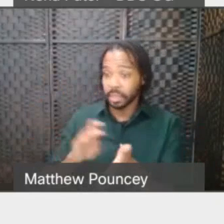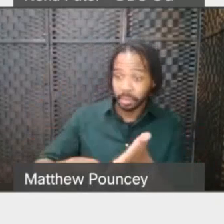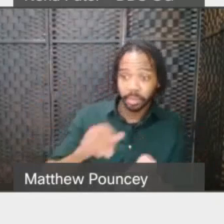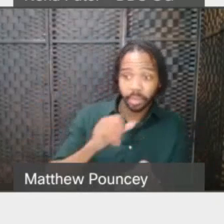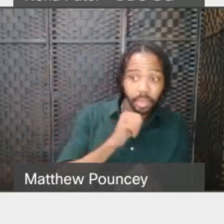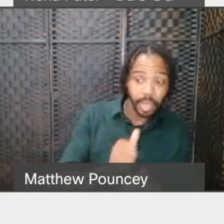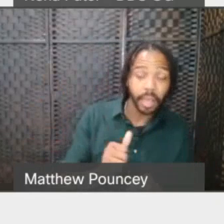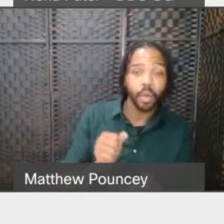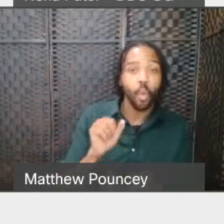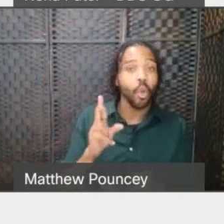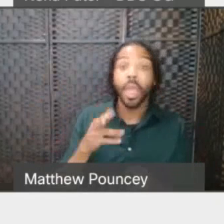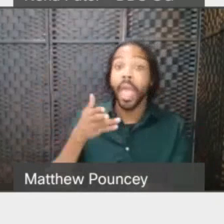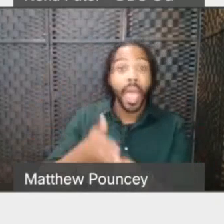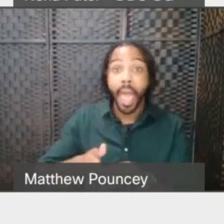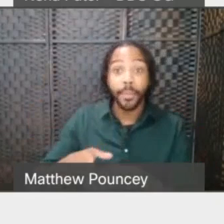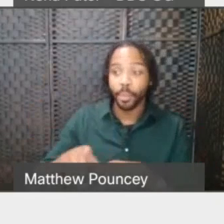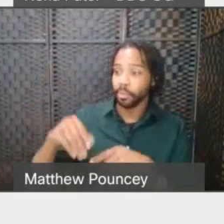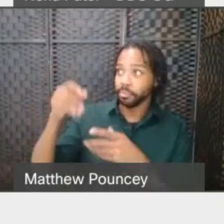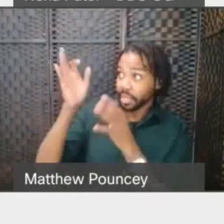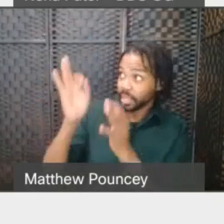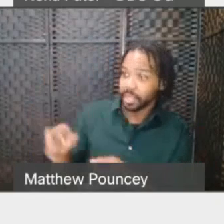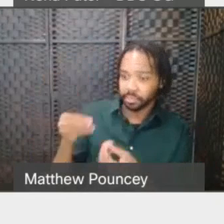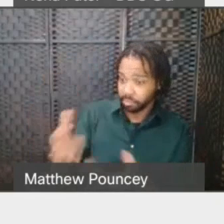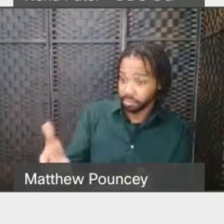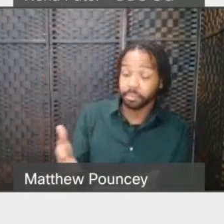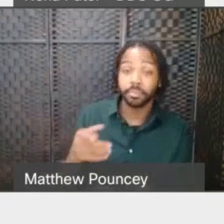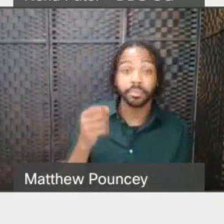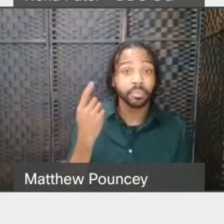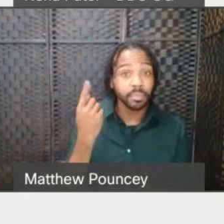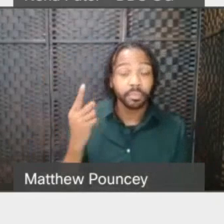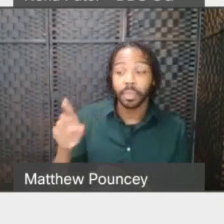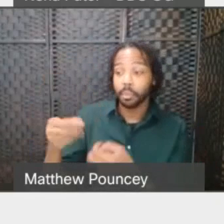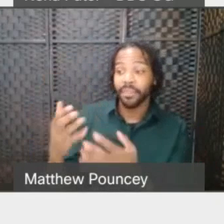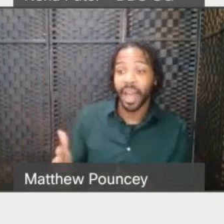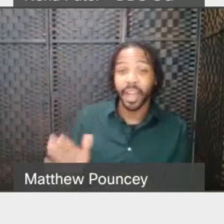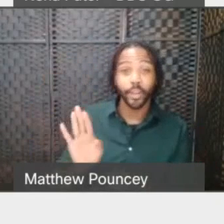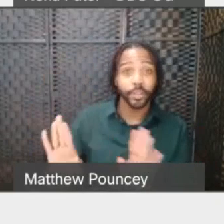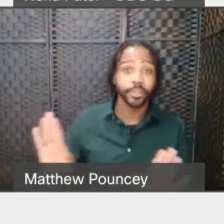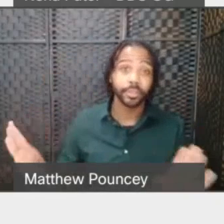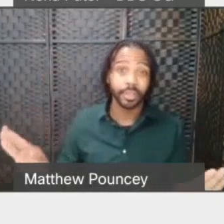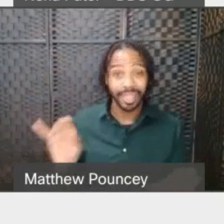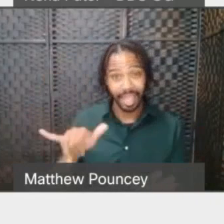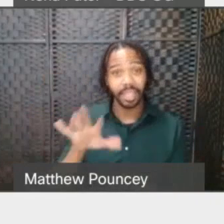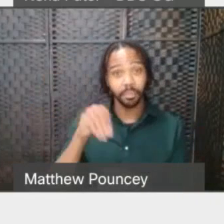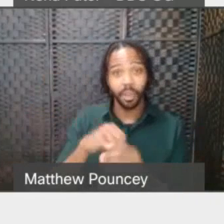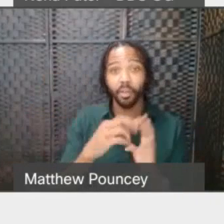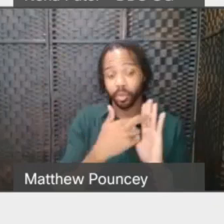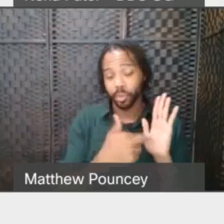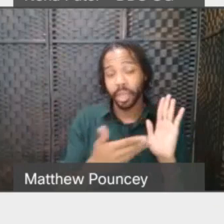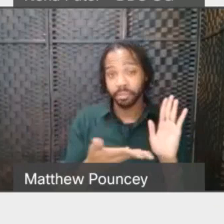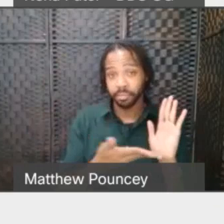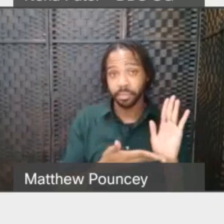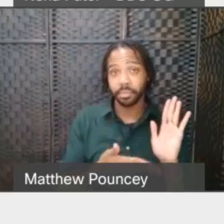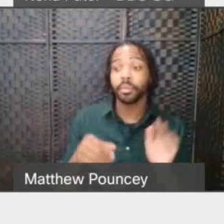after, if an exemption has been provided, the provider, and that is a part of the regs, the provider